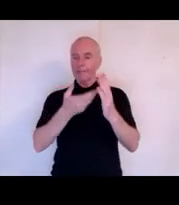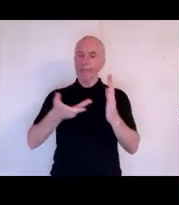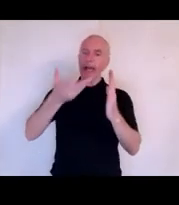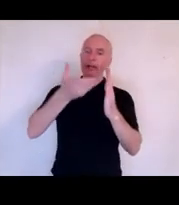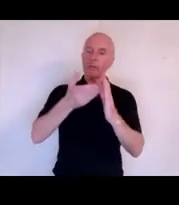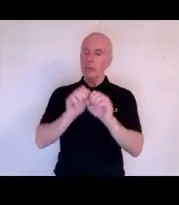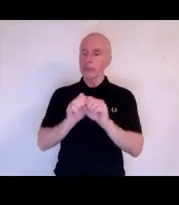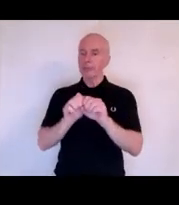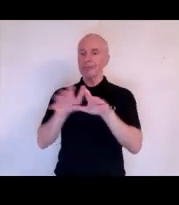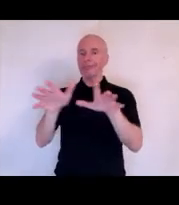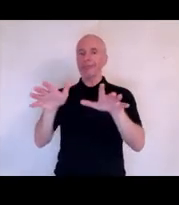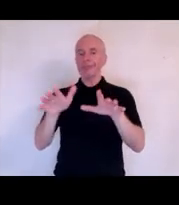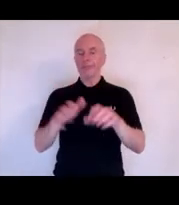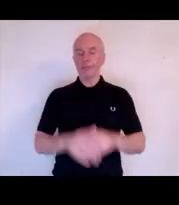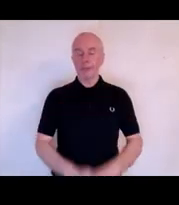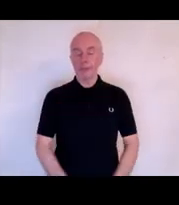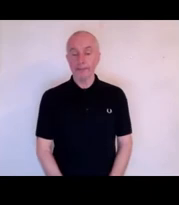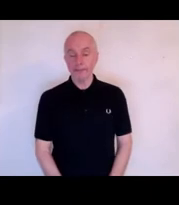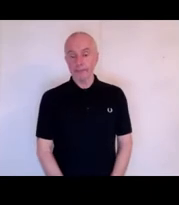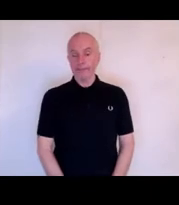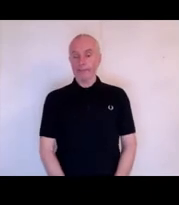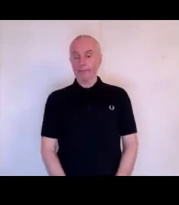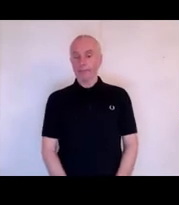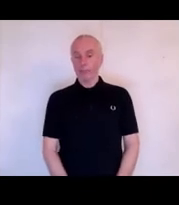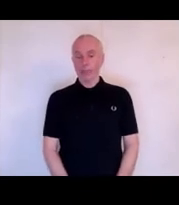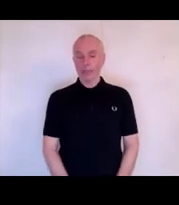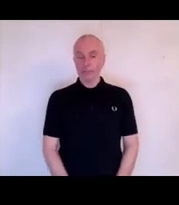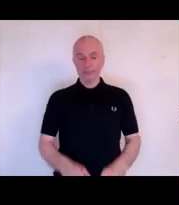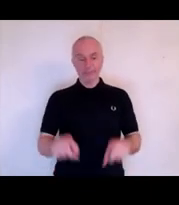And that's the energy excess that Jen was talking about in the video.